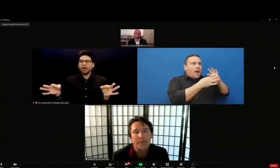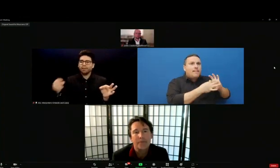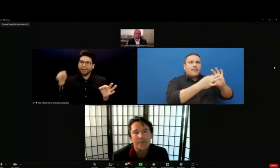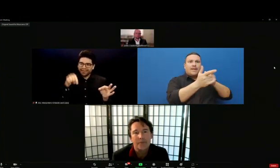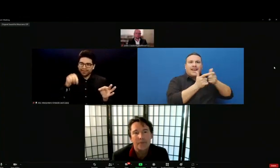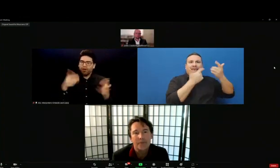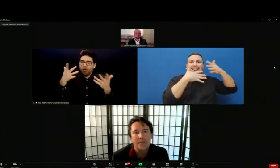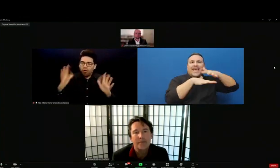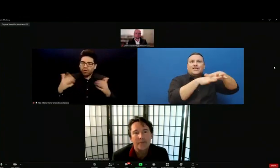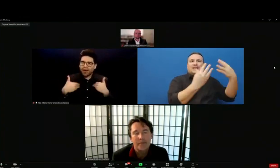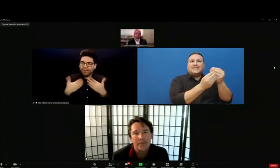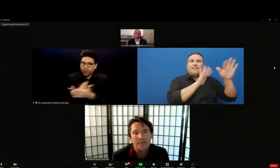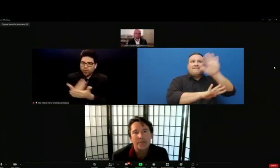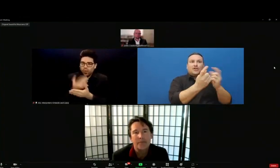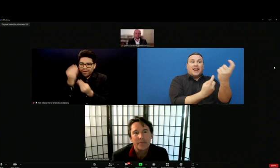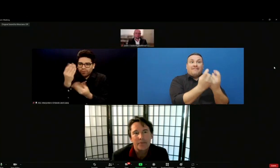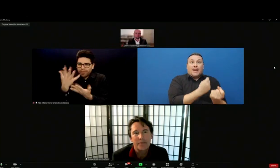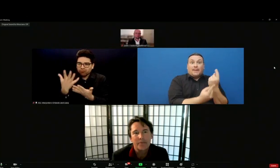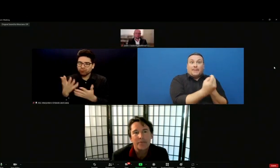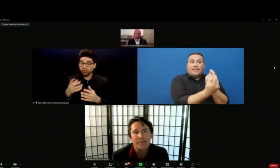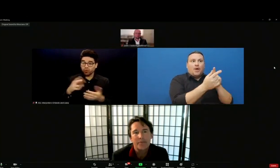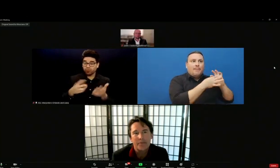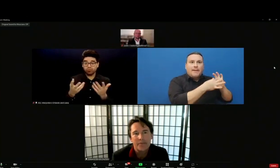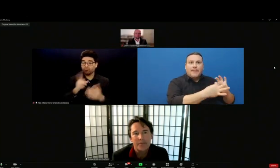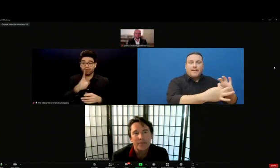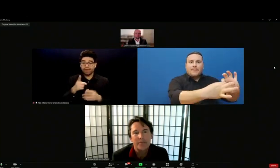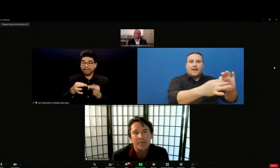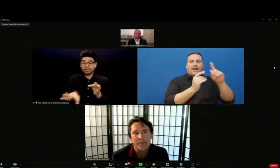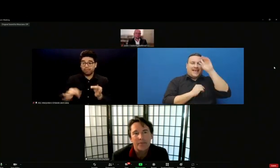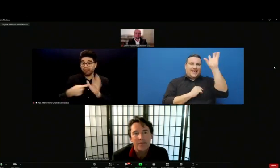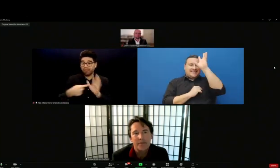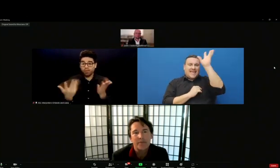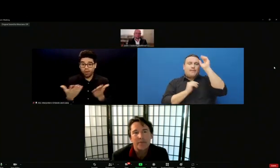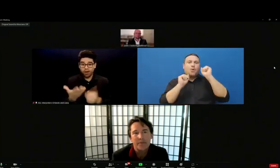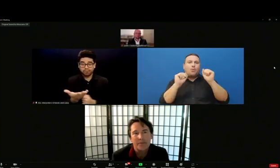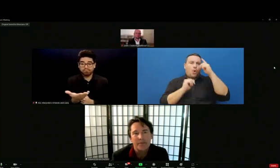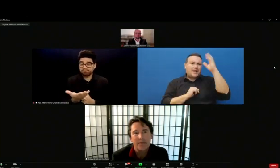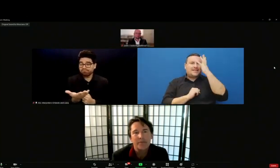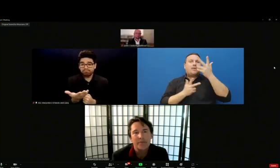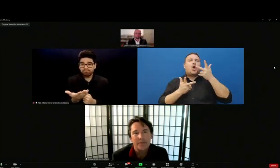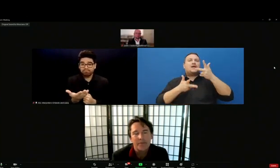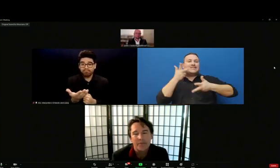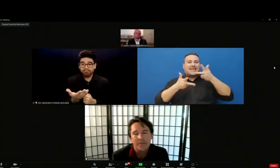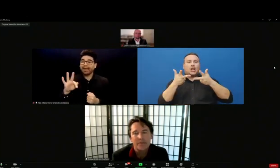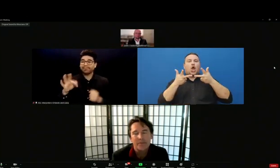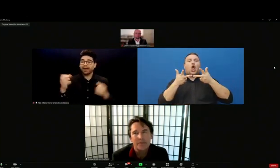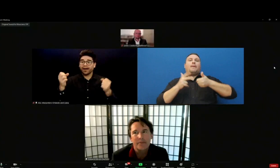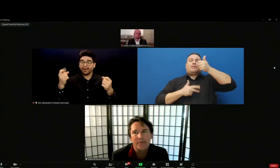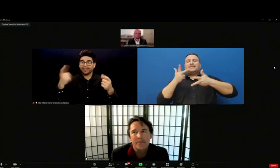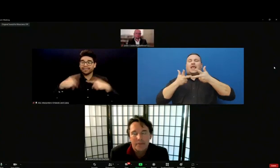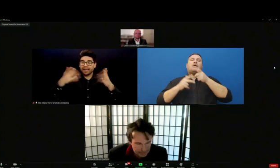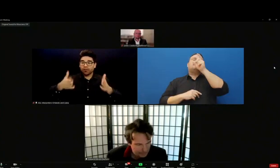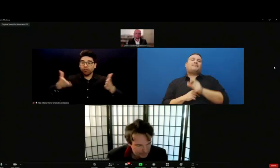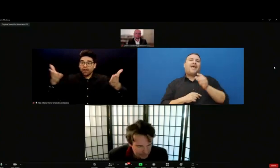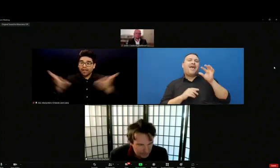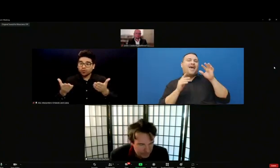new information that is coming in. A most simple example would be, let's say, that the signer introduces the characters and then signs